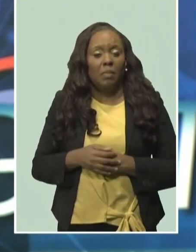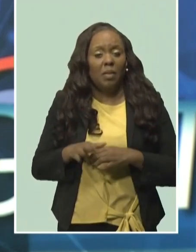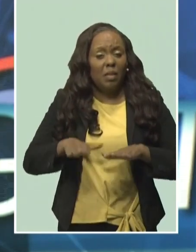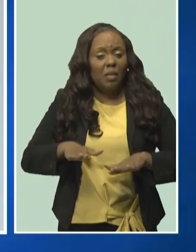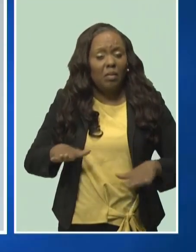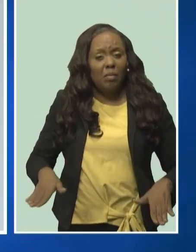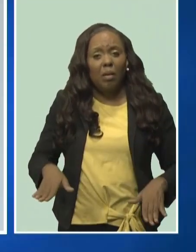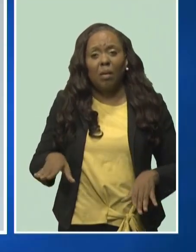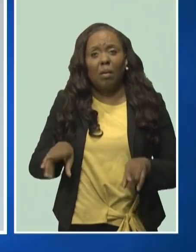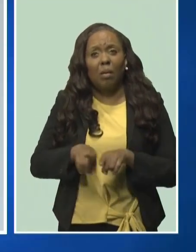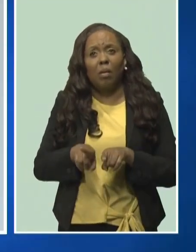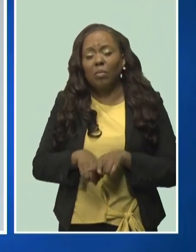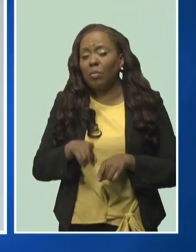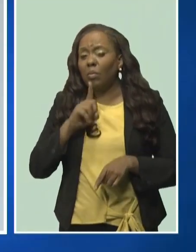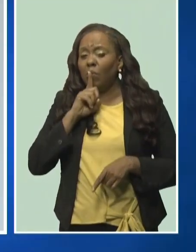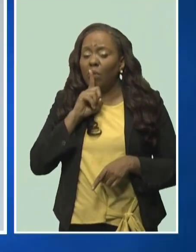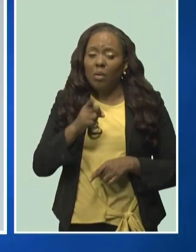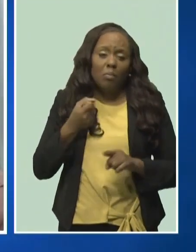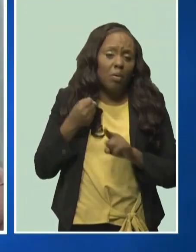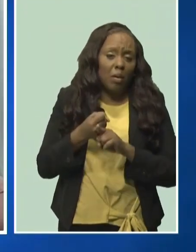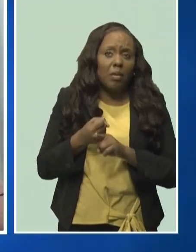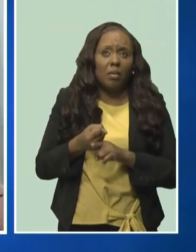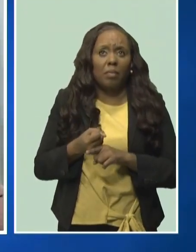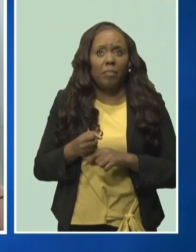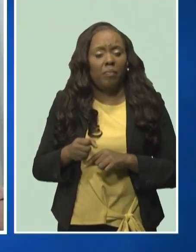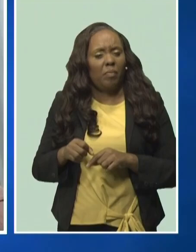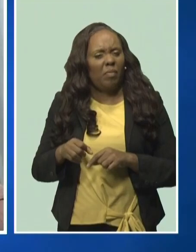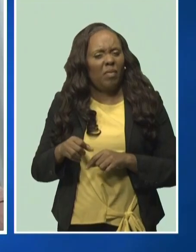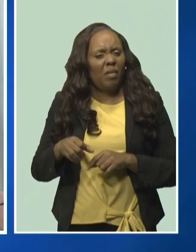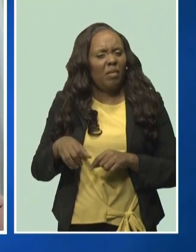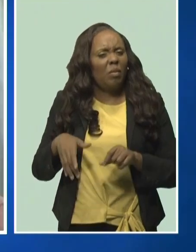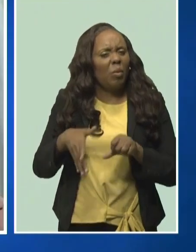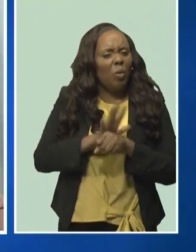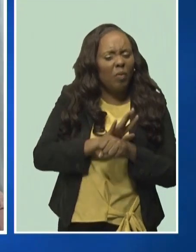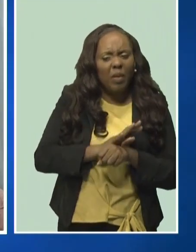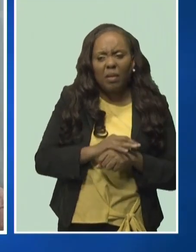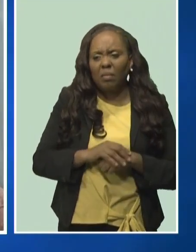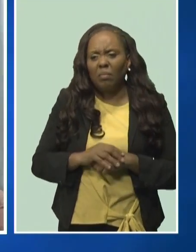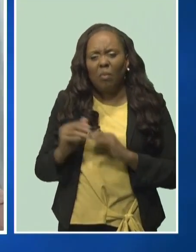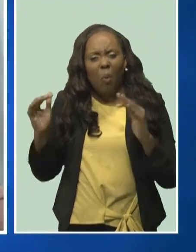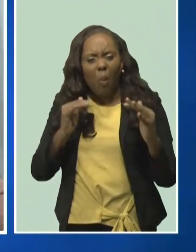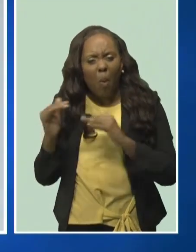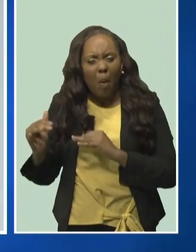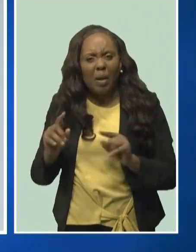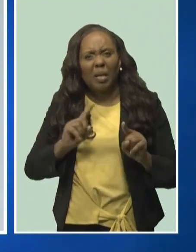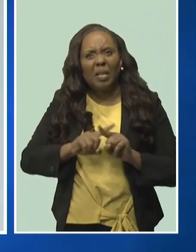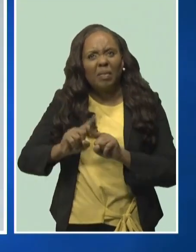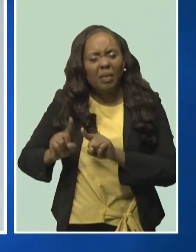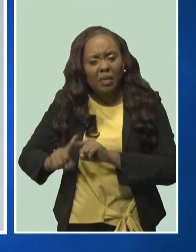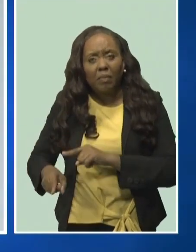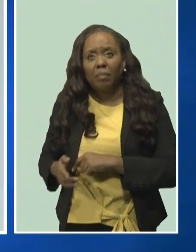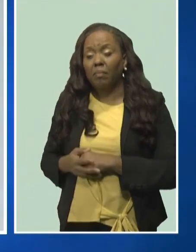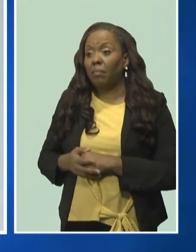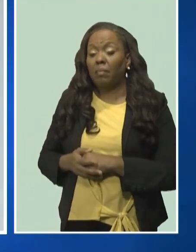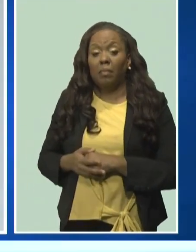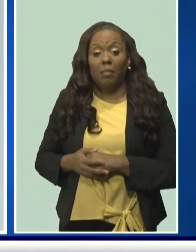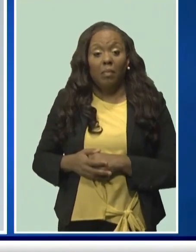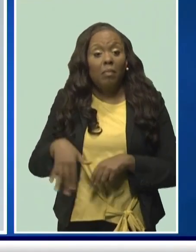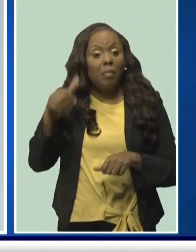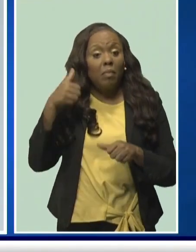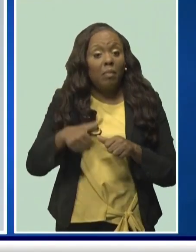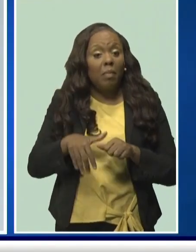We need to be able to recognize that the ones who were not seen in the pandemic who have lost have been our